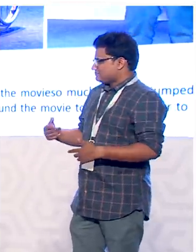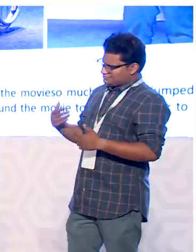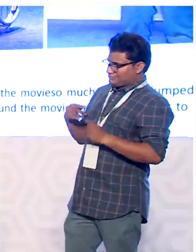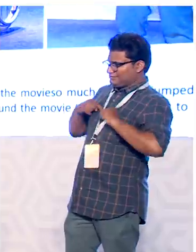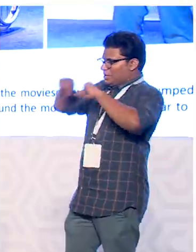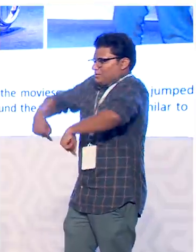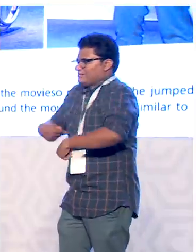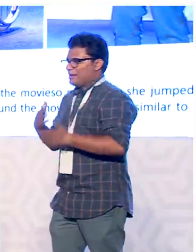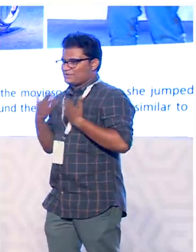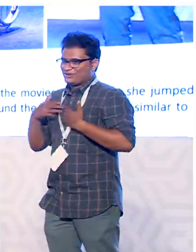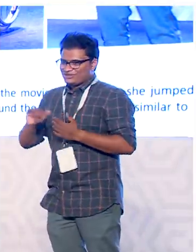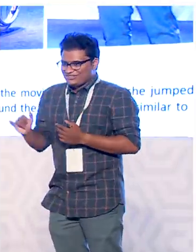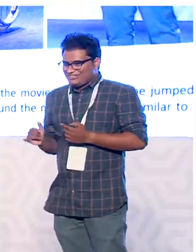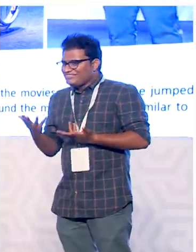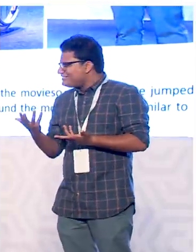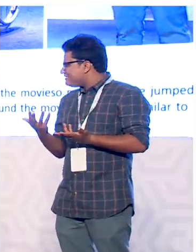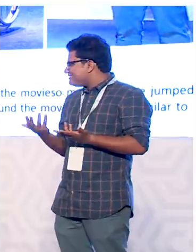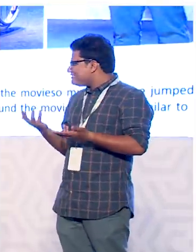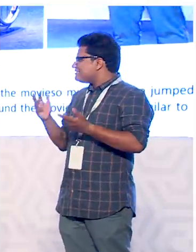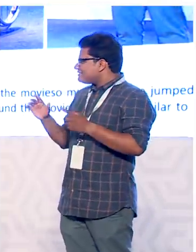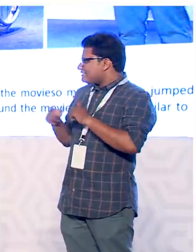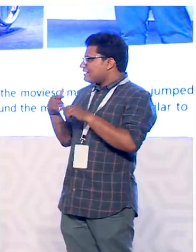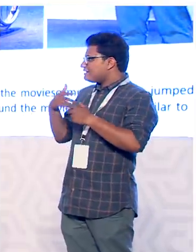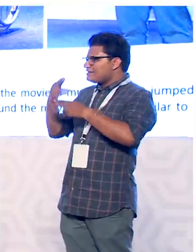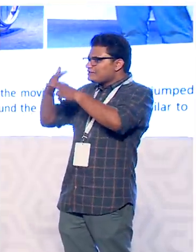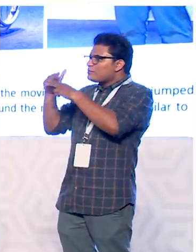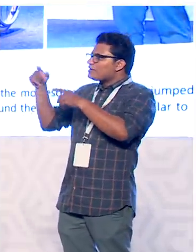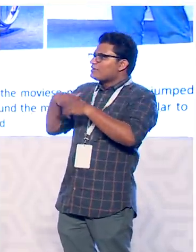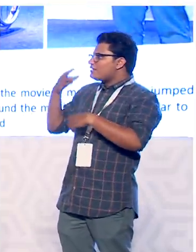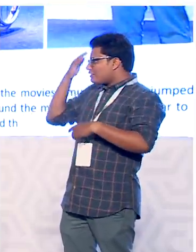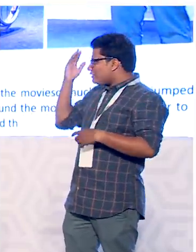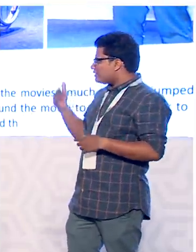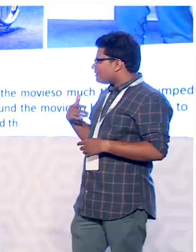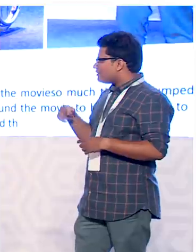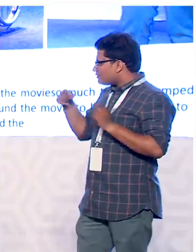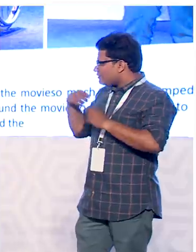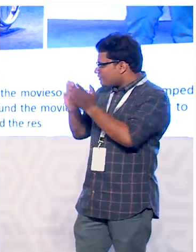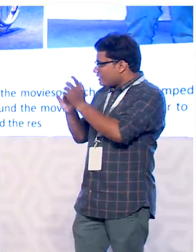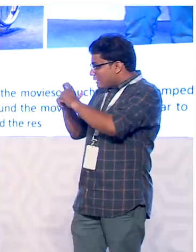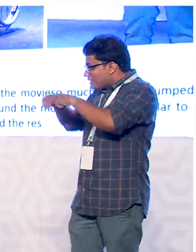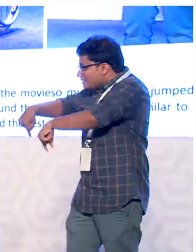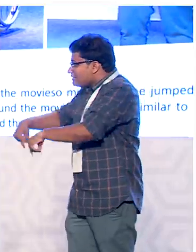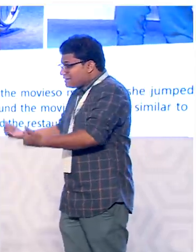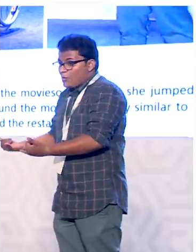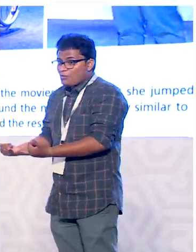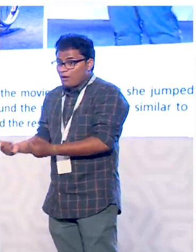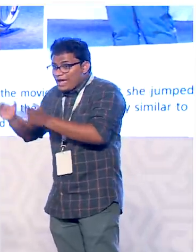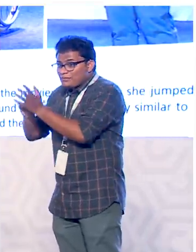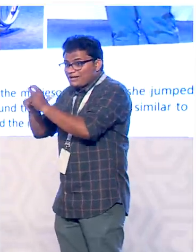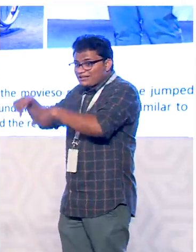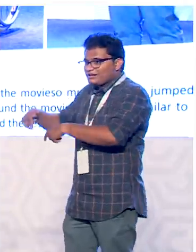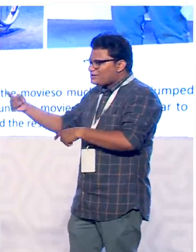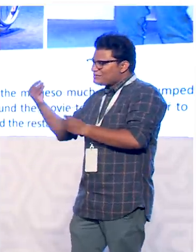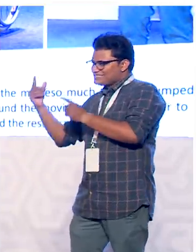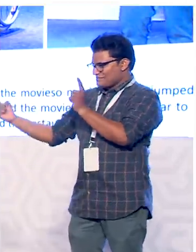have come here also. I know about the naming of the restaurant. And he said, our MD happens to be here by chance. So can